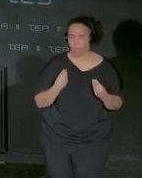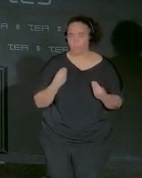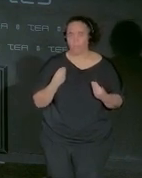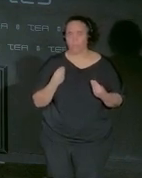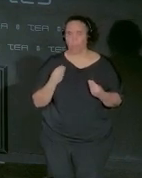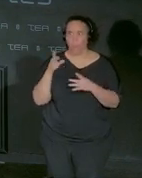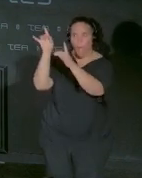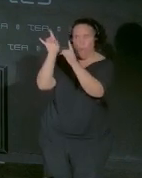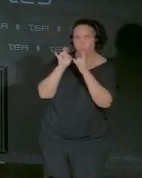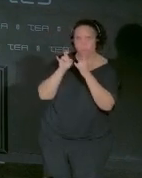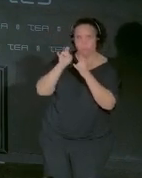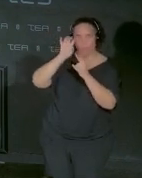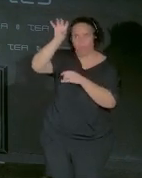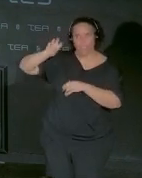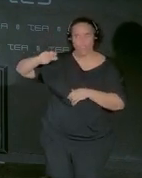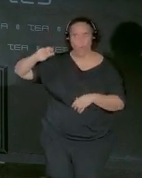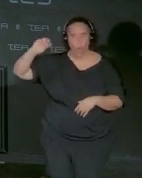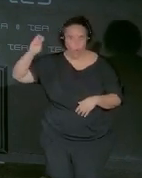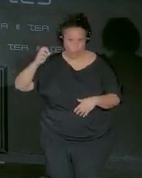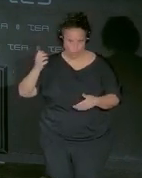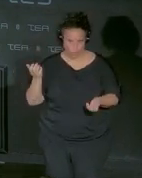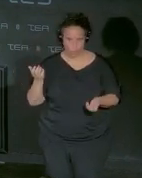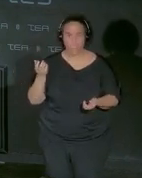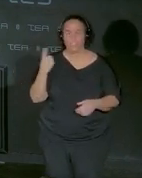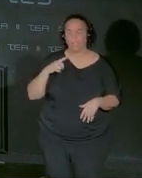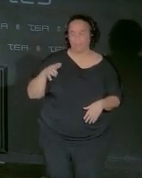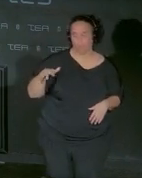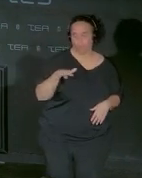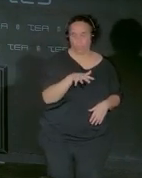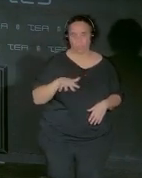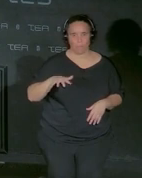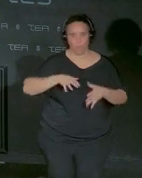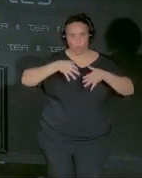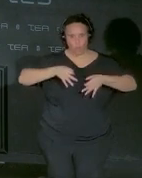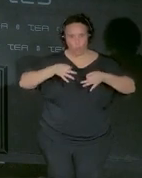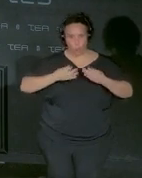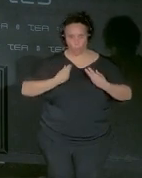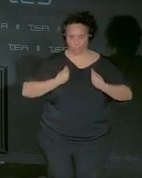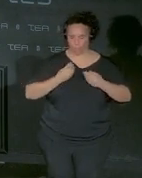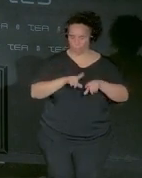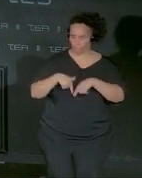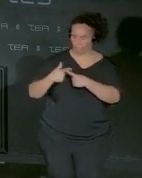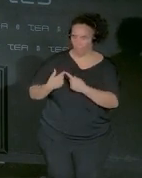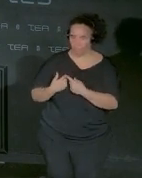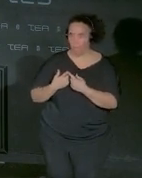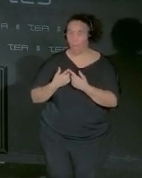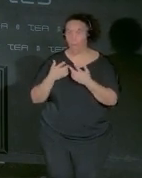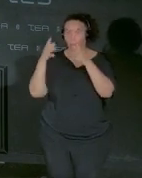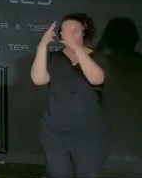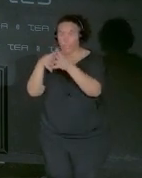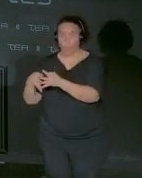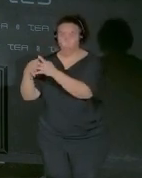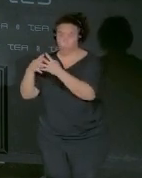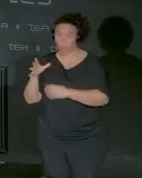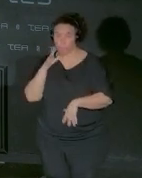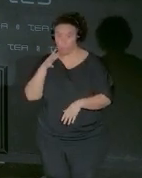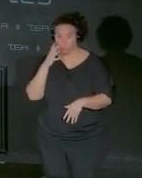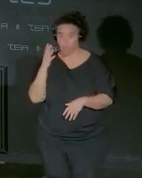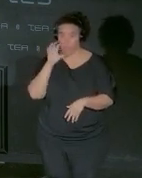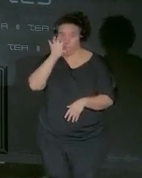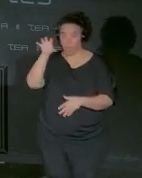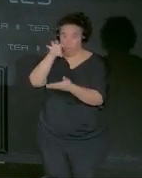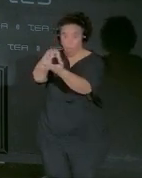up in. Like in America, a lot of children are being shut in their schools. In Belgium, it's a lot less. So to a lot of Americans